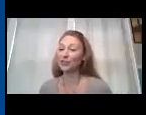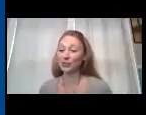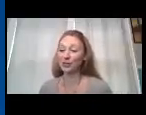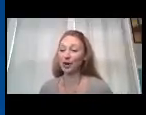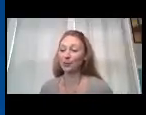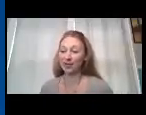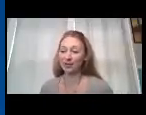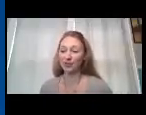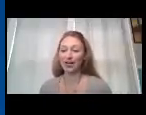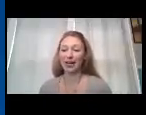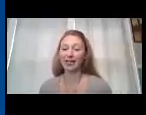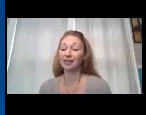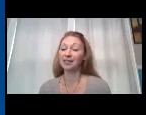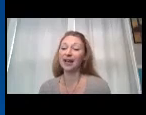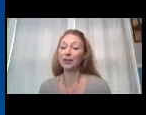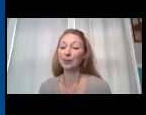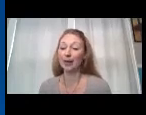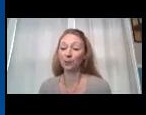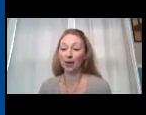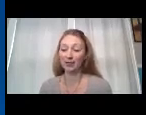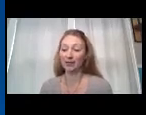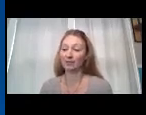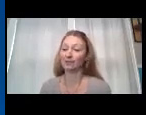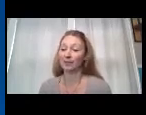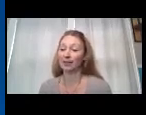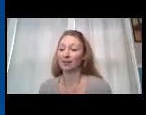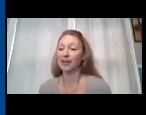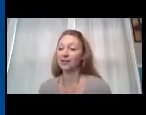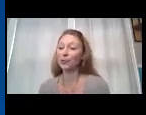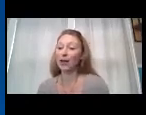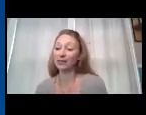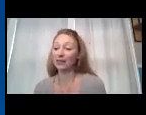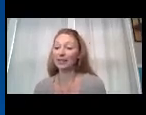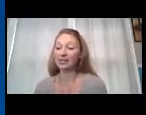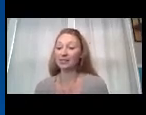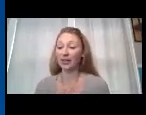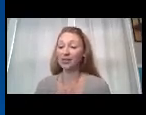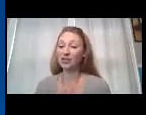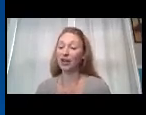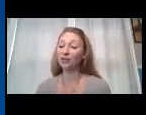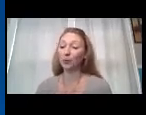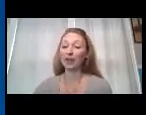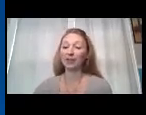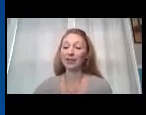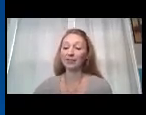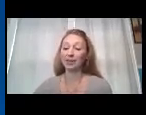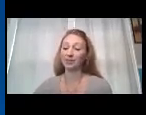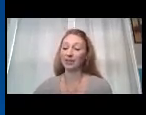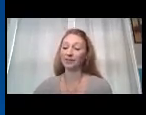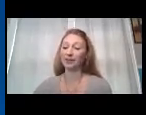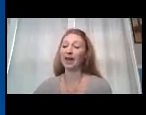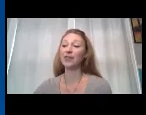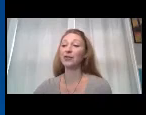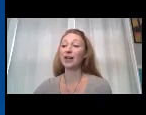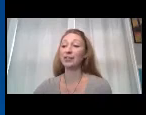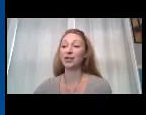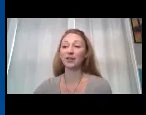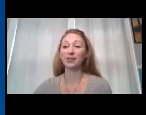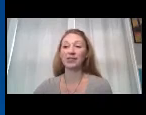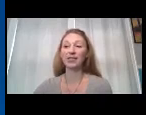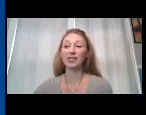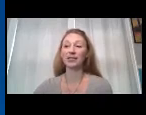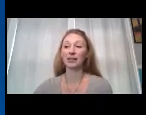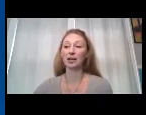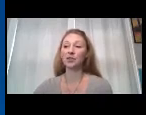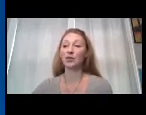to introduce our presenter today, Dr. Ben Wandtke. Dr. Wandtke is the Vice Chair of Quality and Safety and the Director